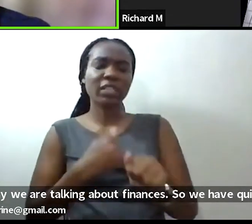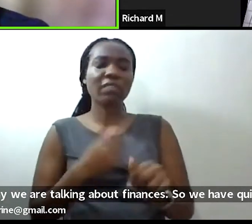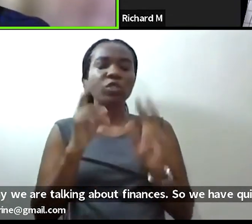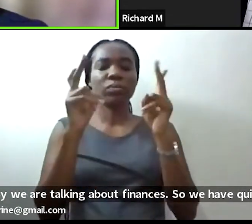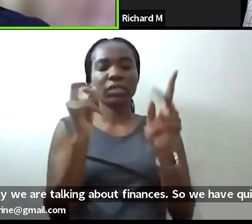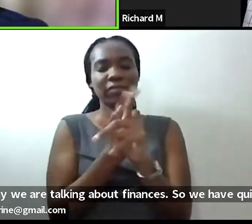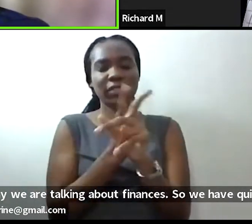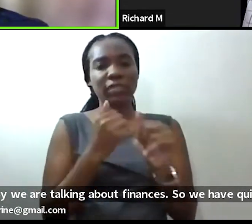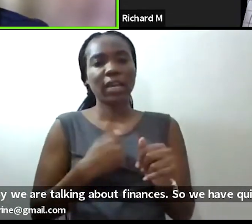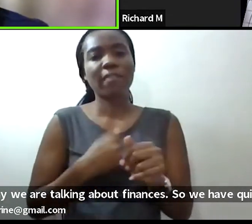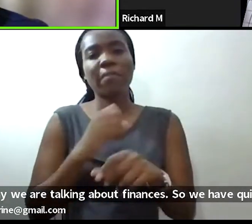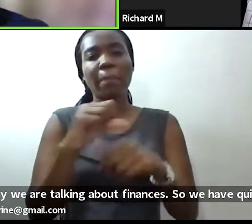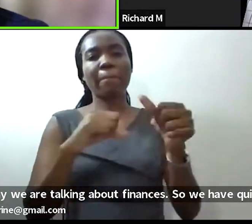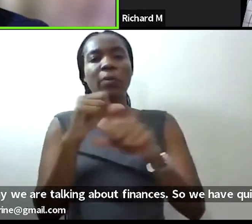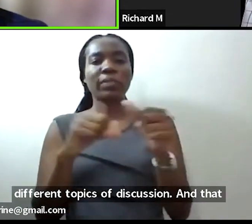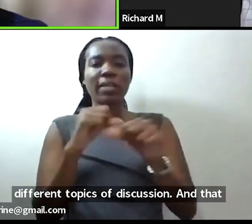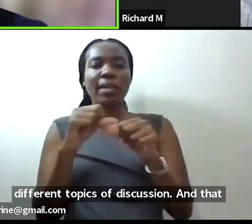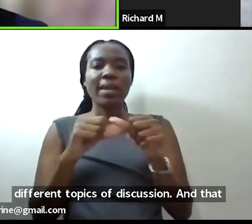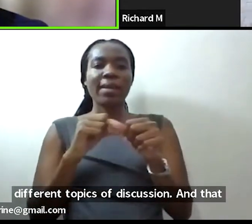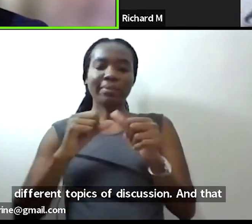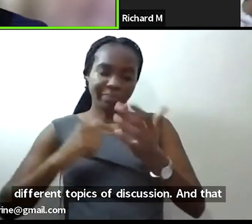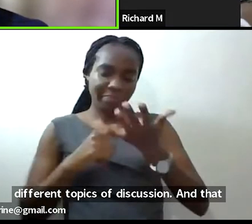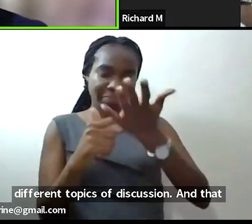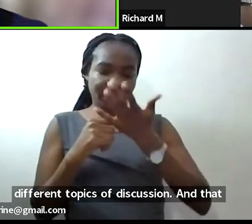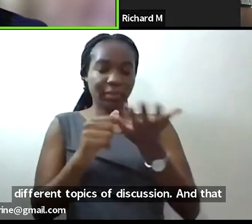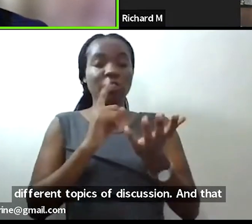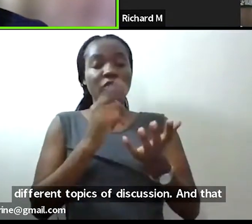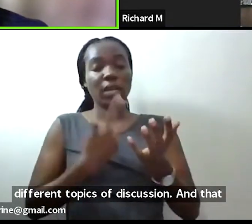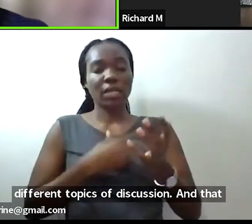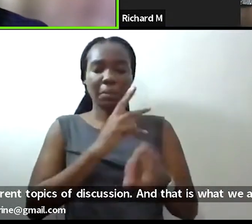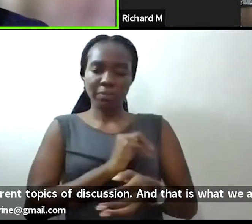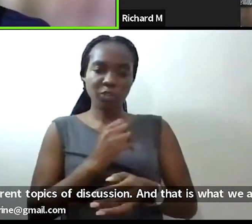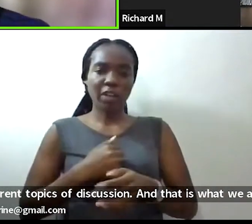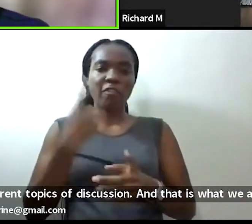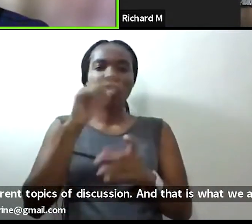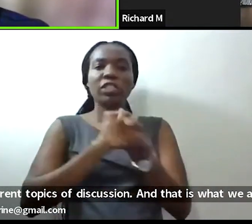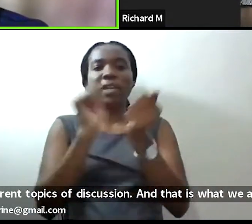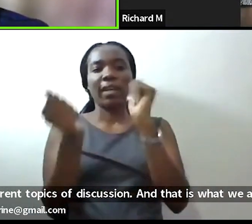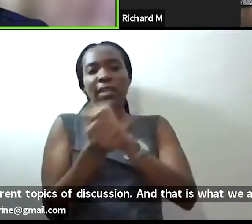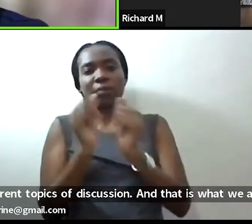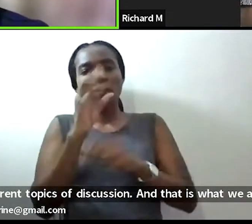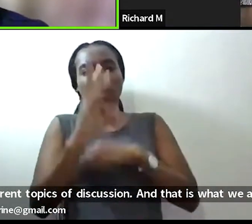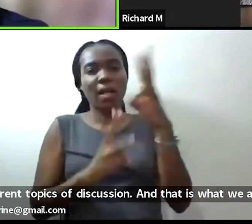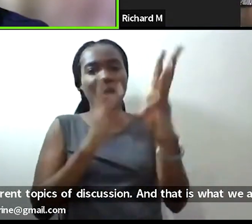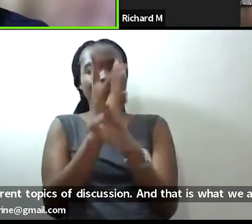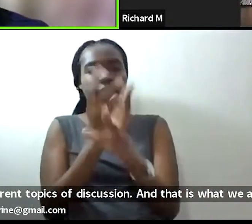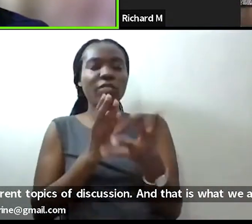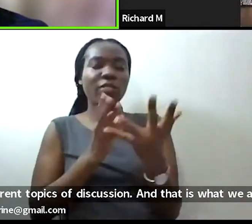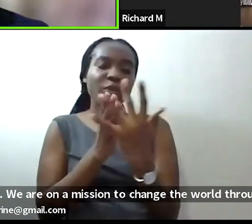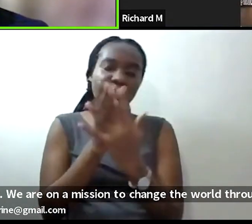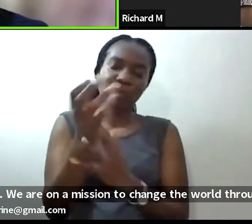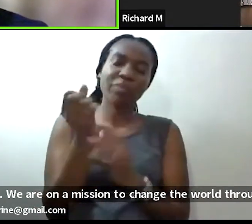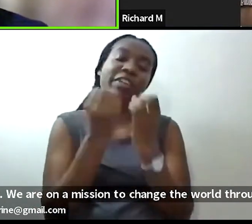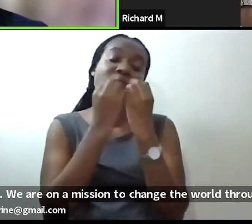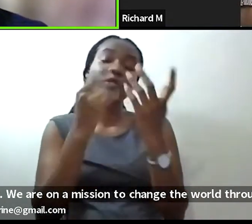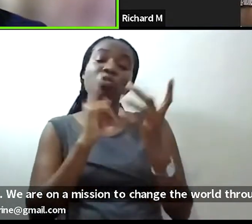discussion, and that is what we are about. We are on a mission to change the world through information. And personally, I'm